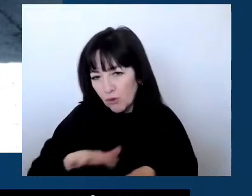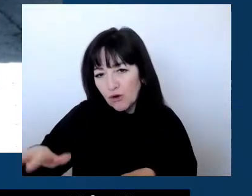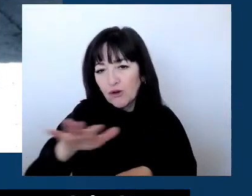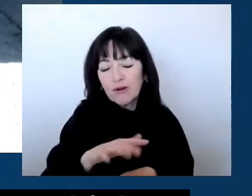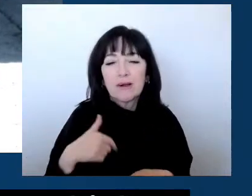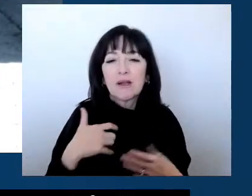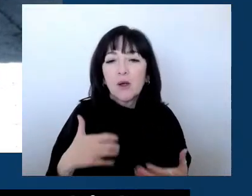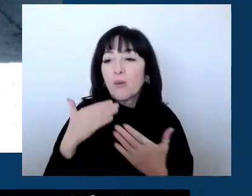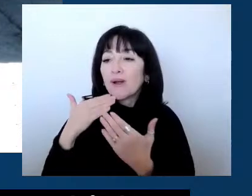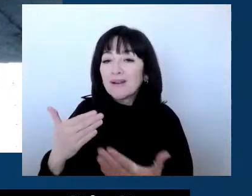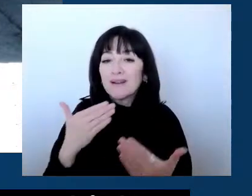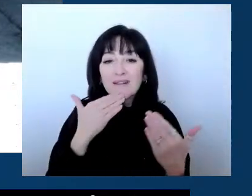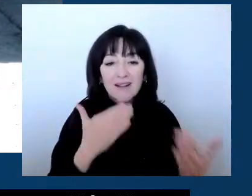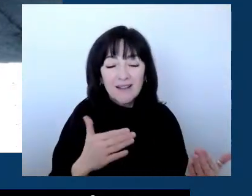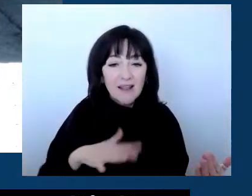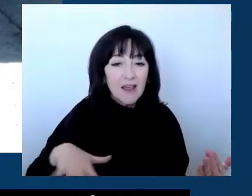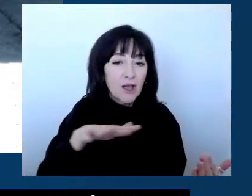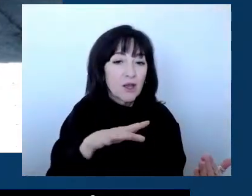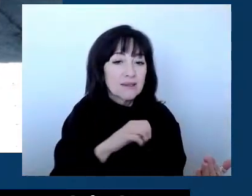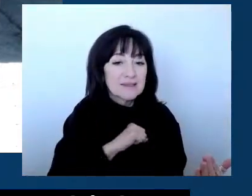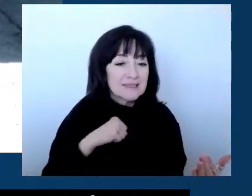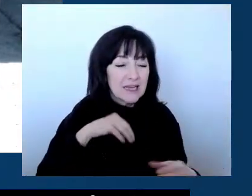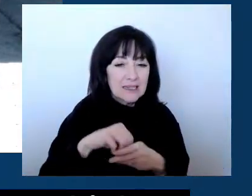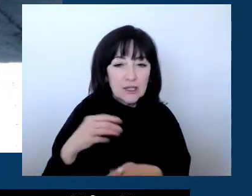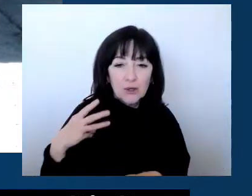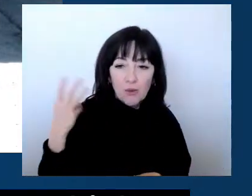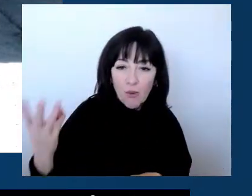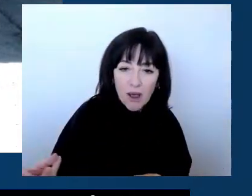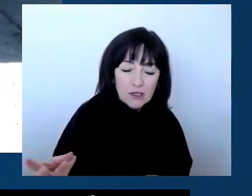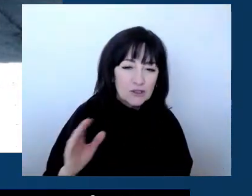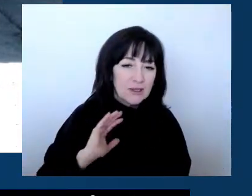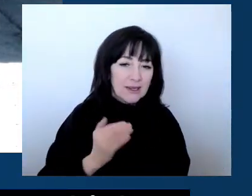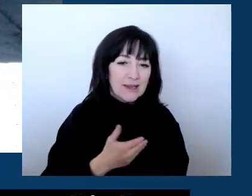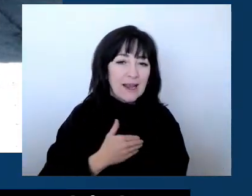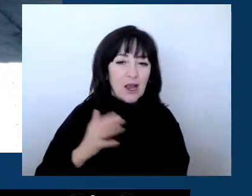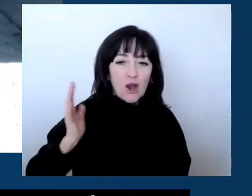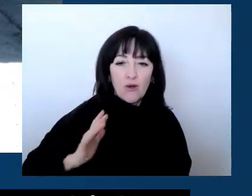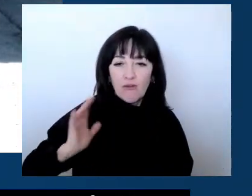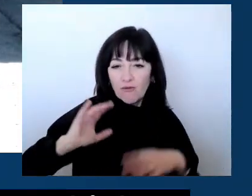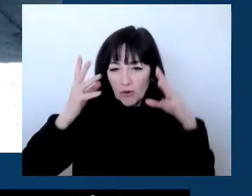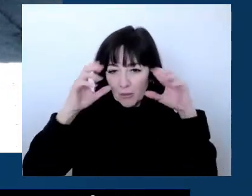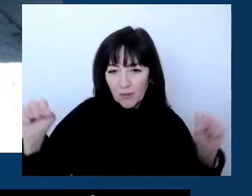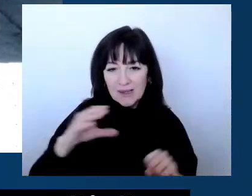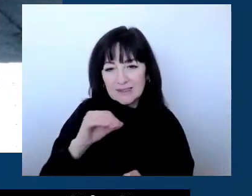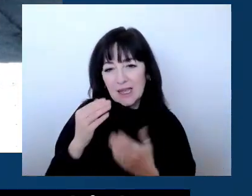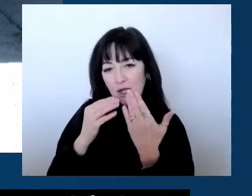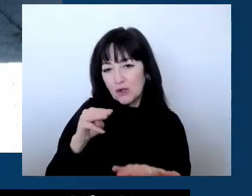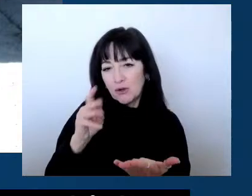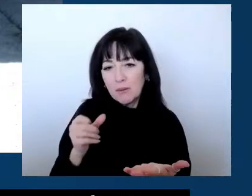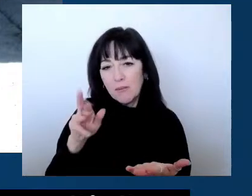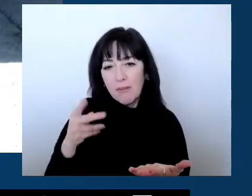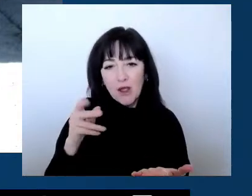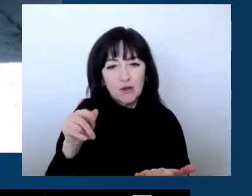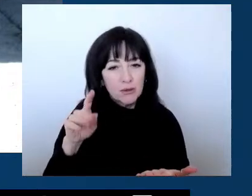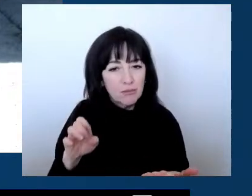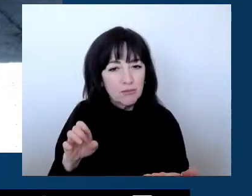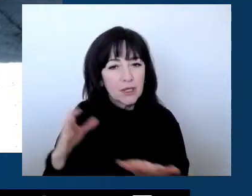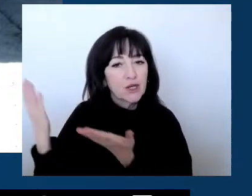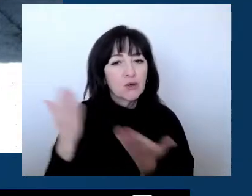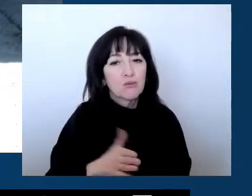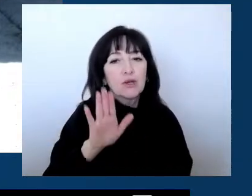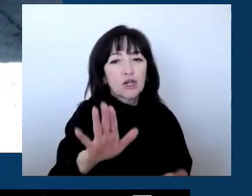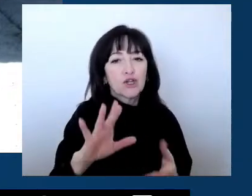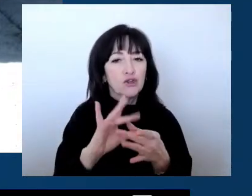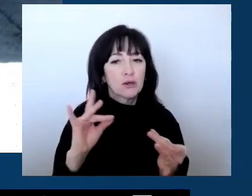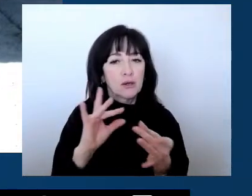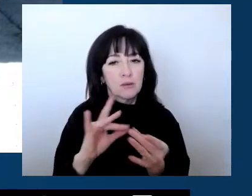in Washington, my former colleagues, to our President, and to you, Mayor Pete. Thanks for bringing your message to